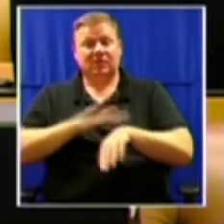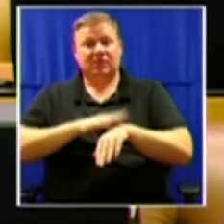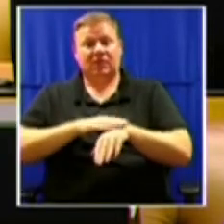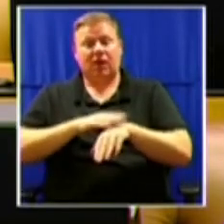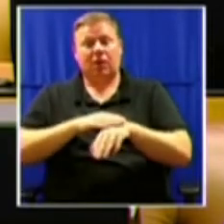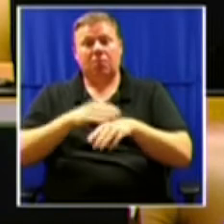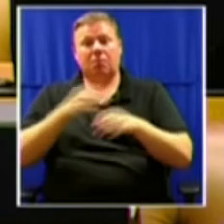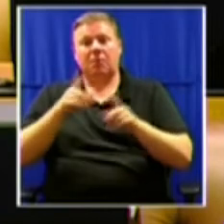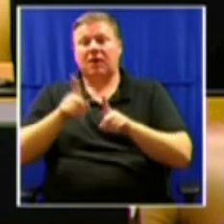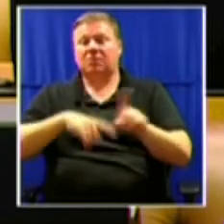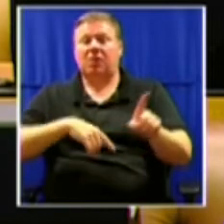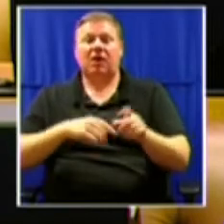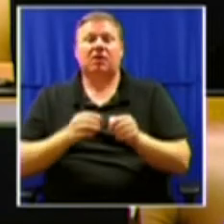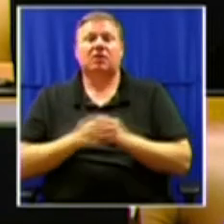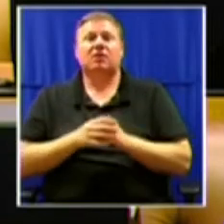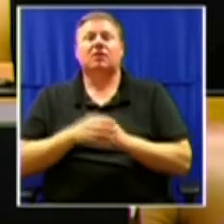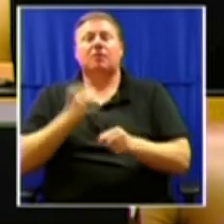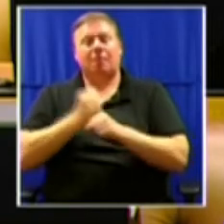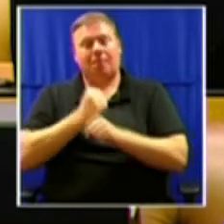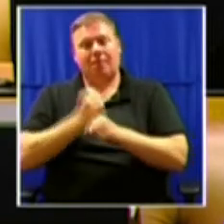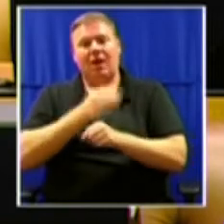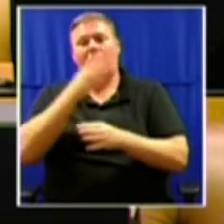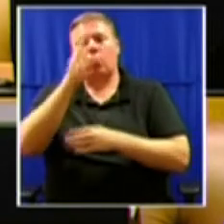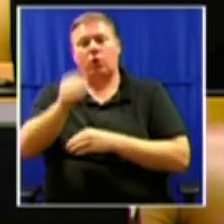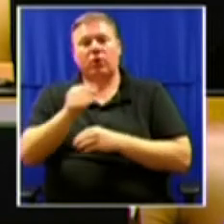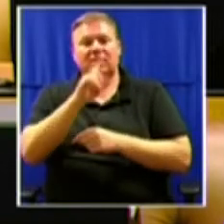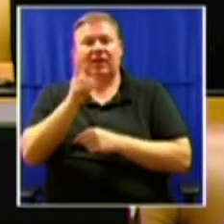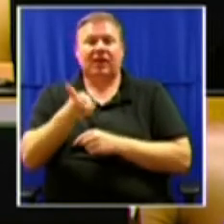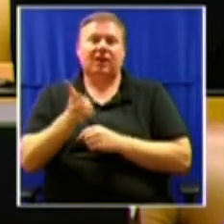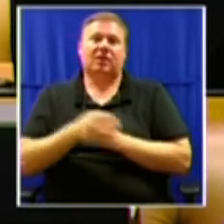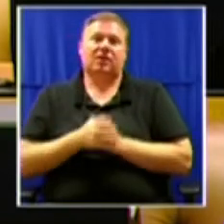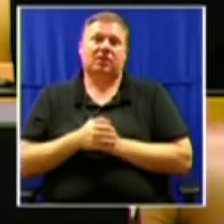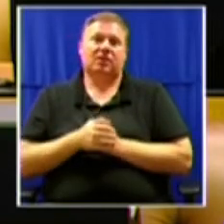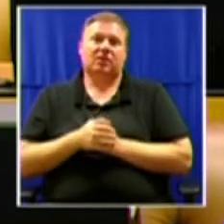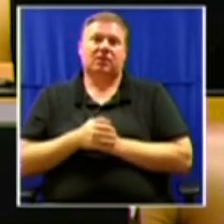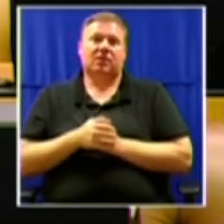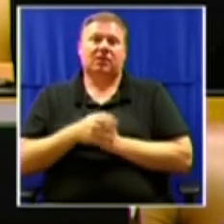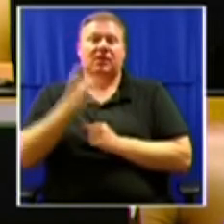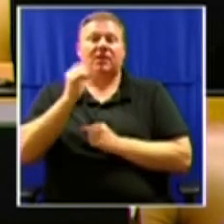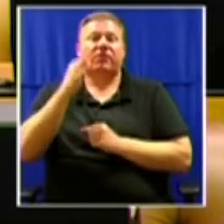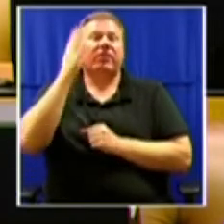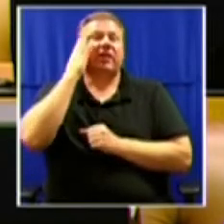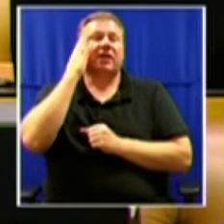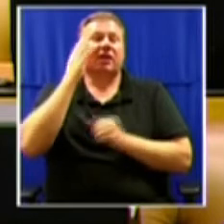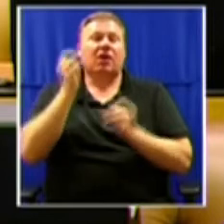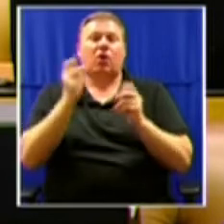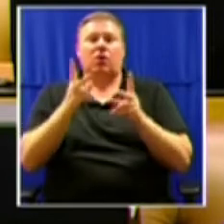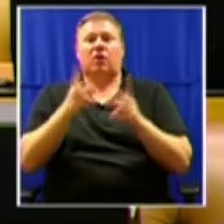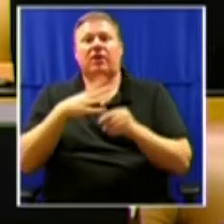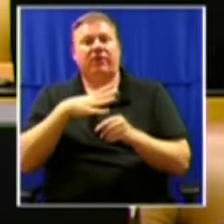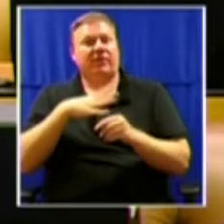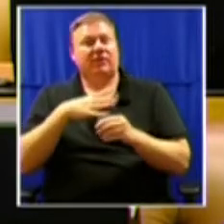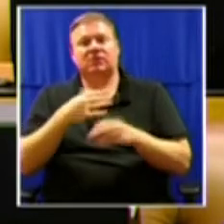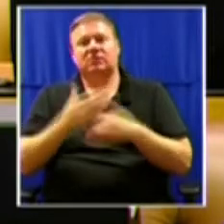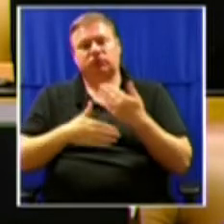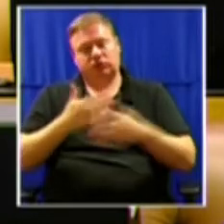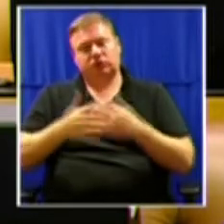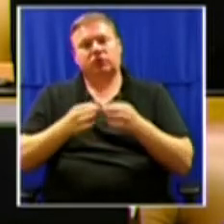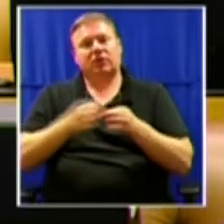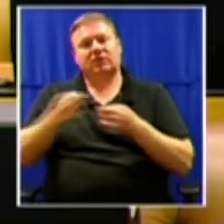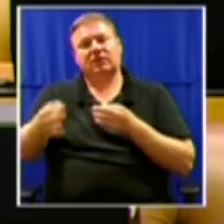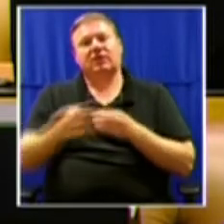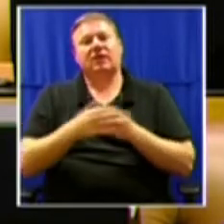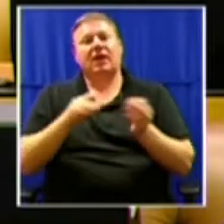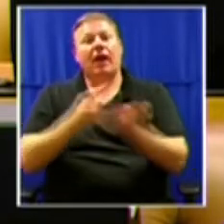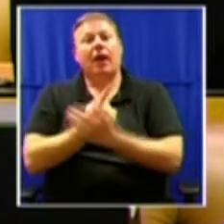come back to make a further request. If the President deems that is still okay, it will extend on that. That's what has happened in the